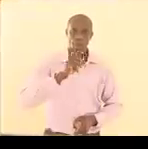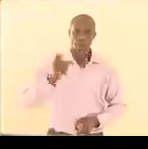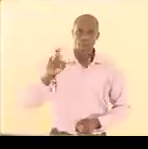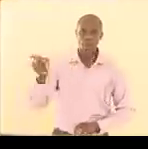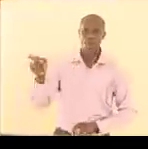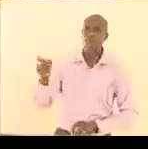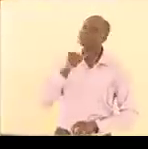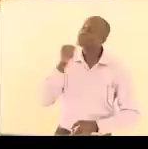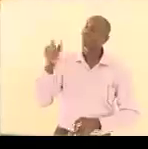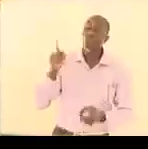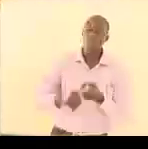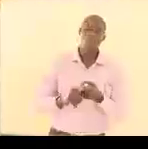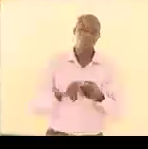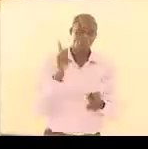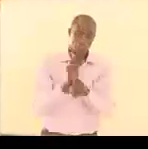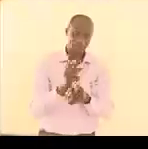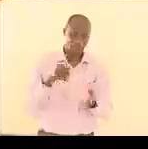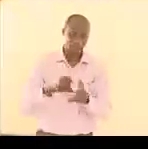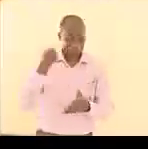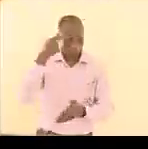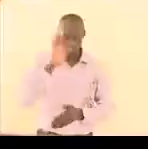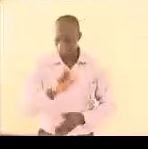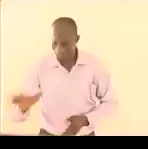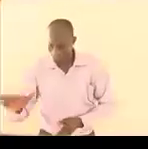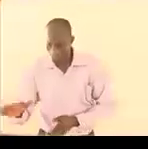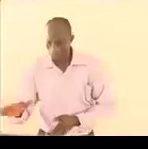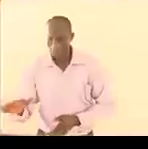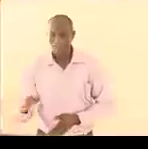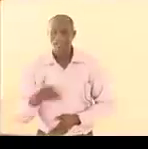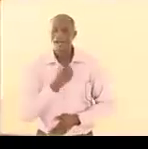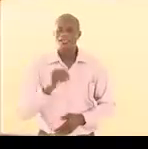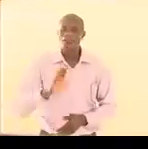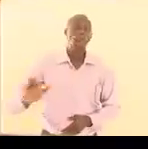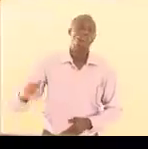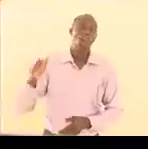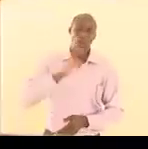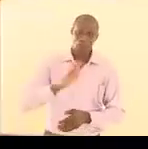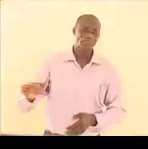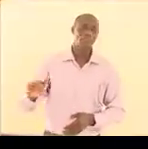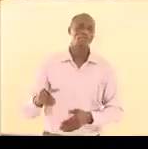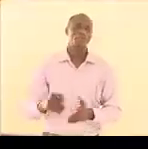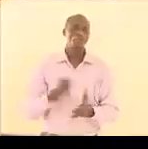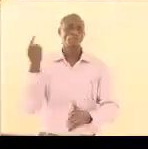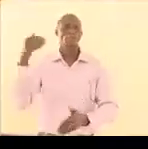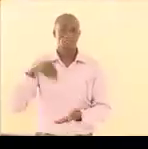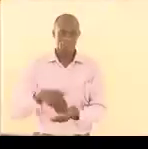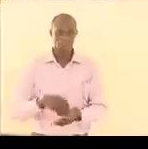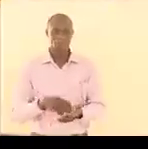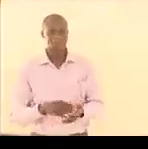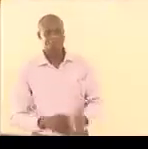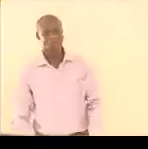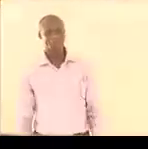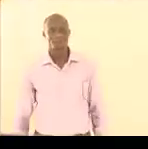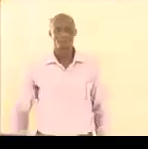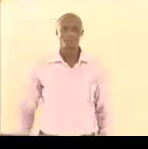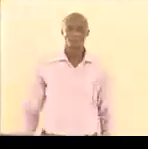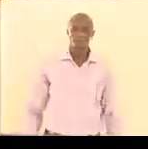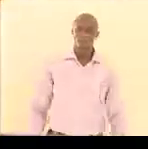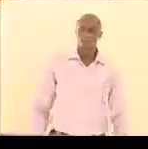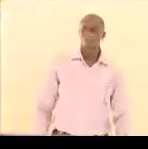To distribute, not to leave it for your children and grandchildren and great-grandchildren. Once again, you can quote me on